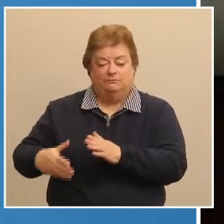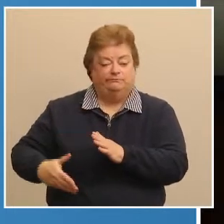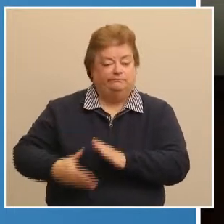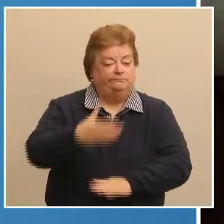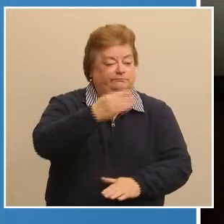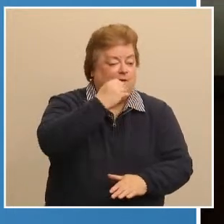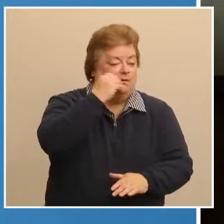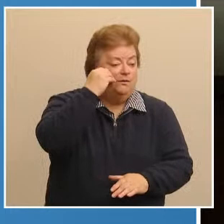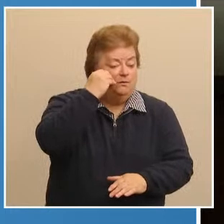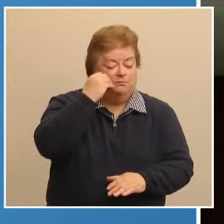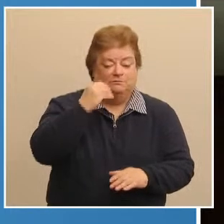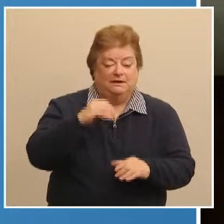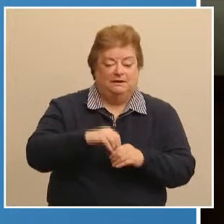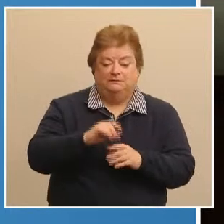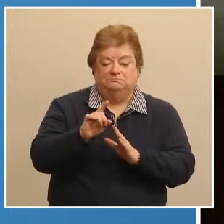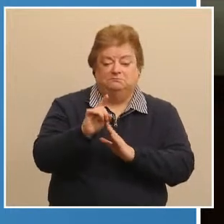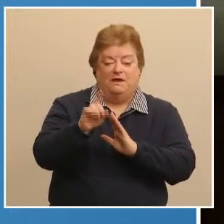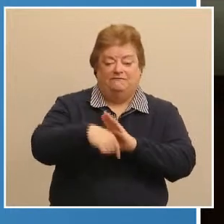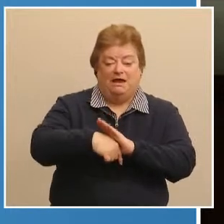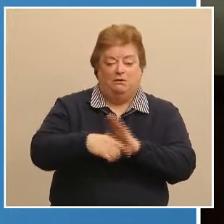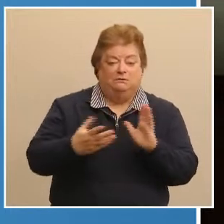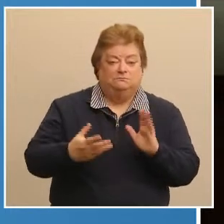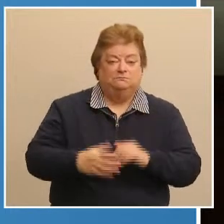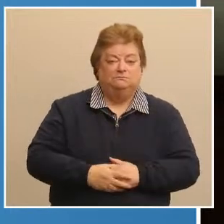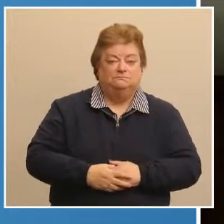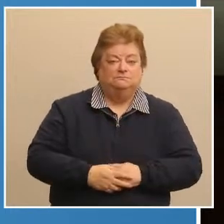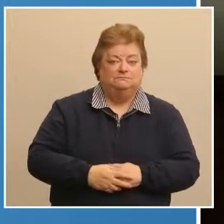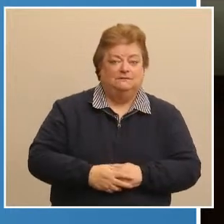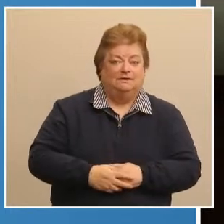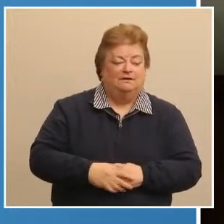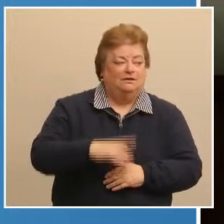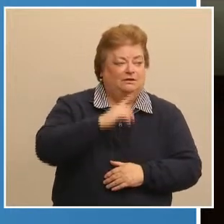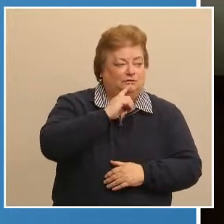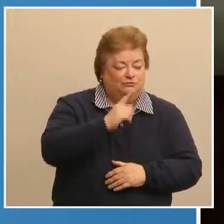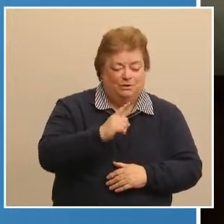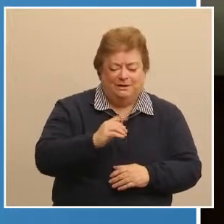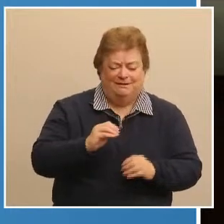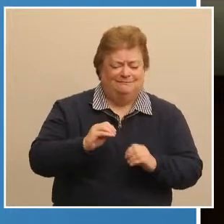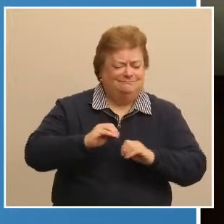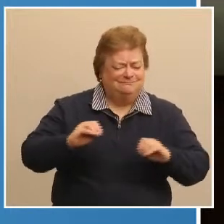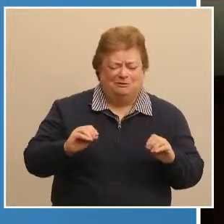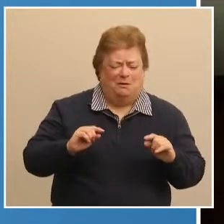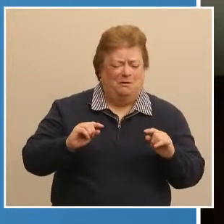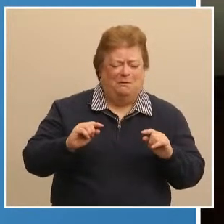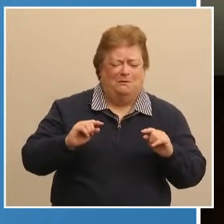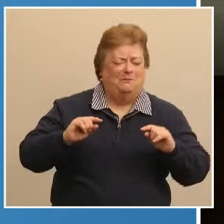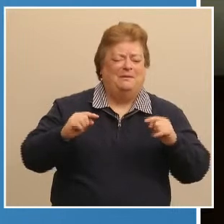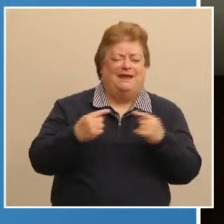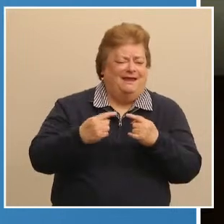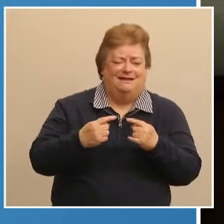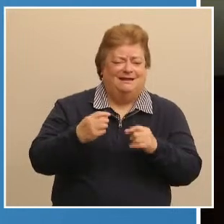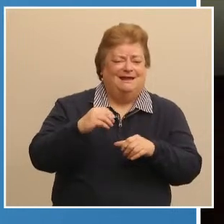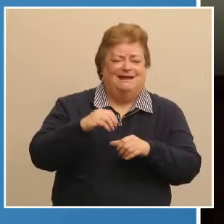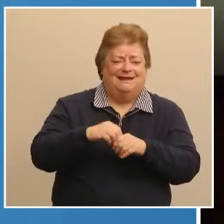in about a half hour. It was truly painless in every sense of the word.